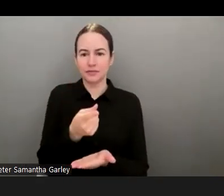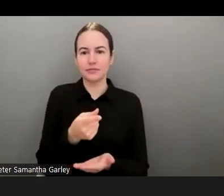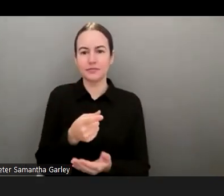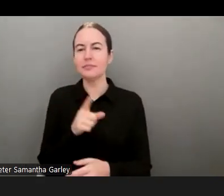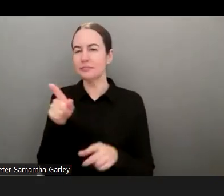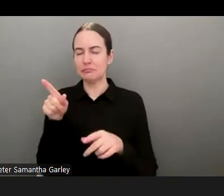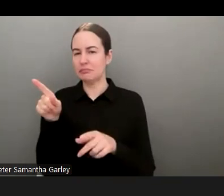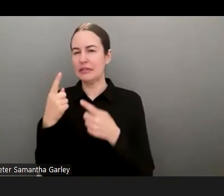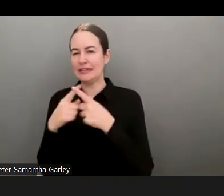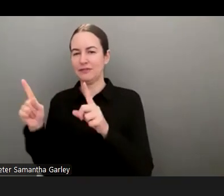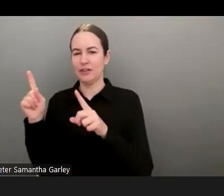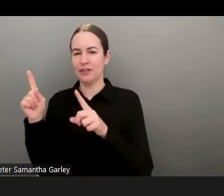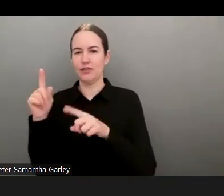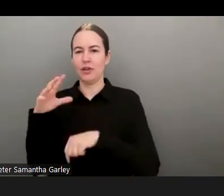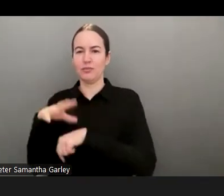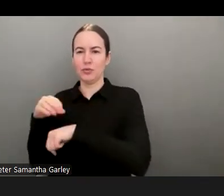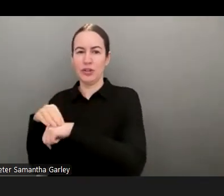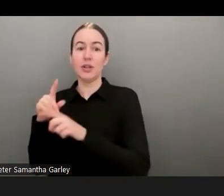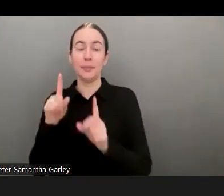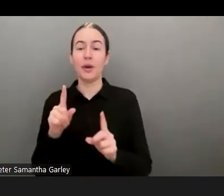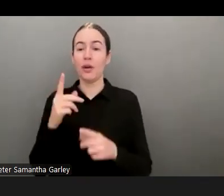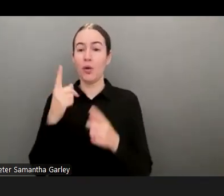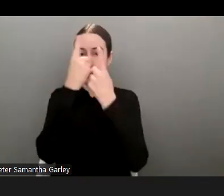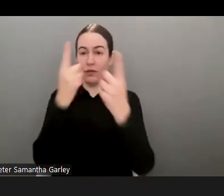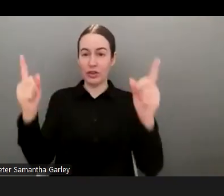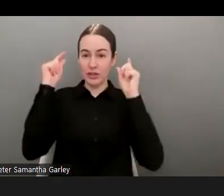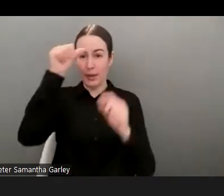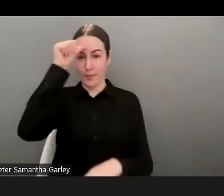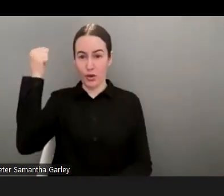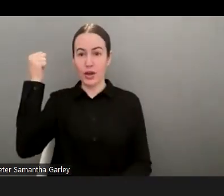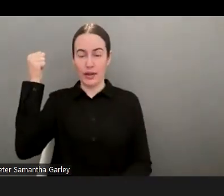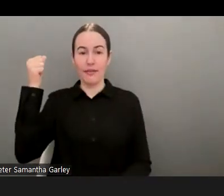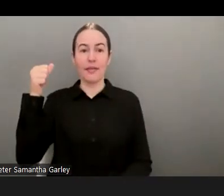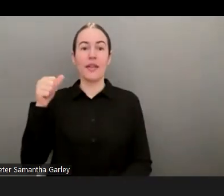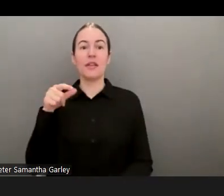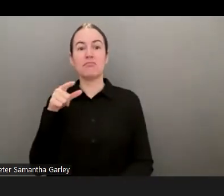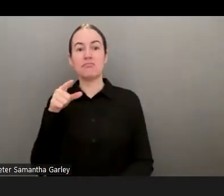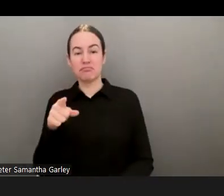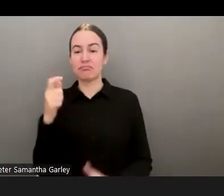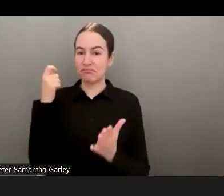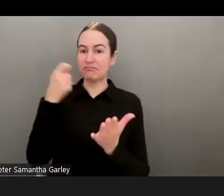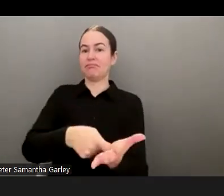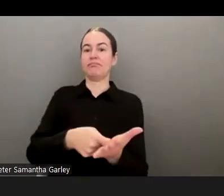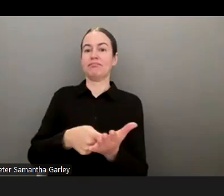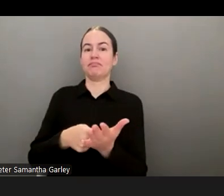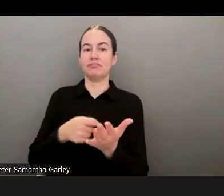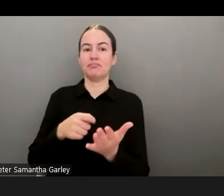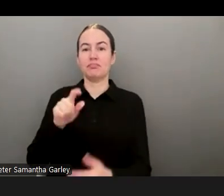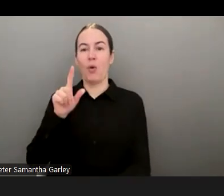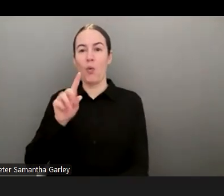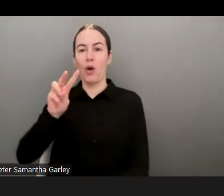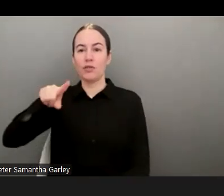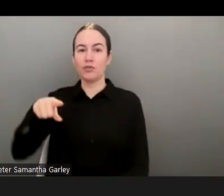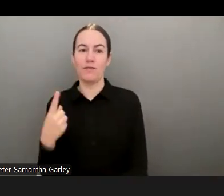was 150,000 Norwegian kroners, almost 12,500 euros. But they became... Per